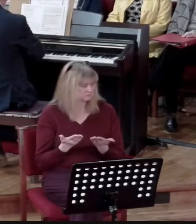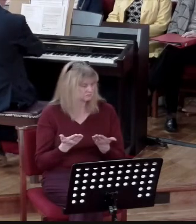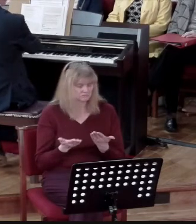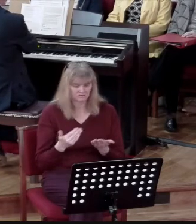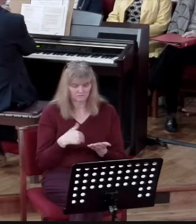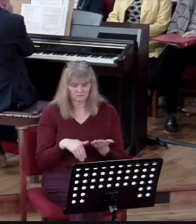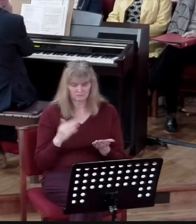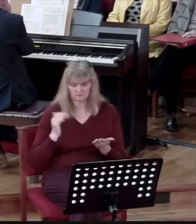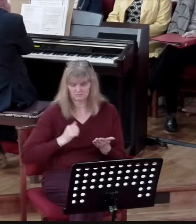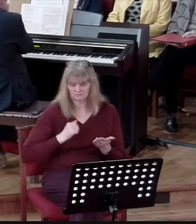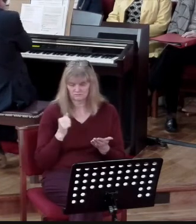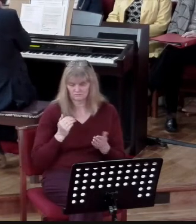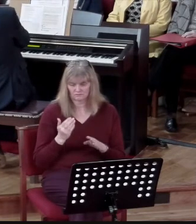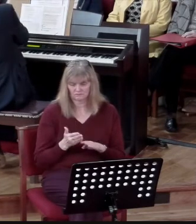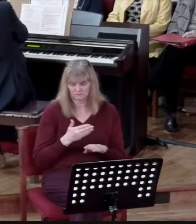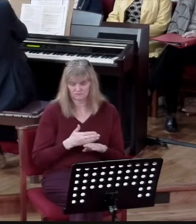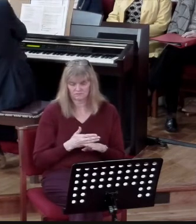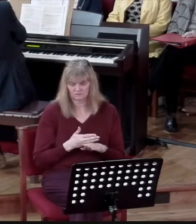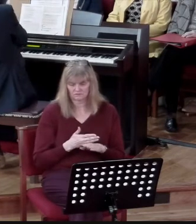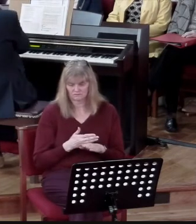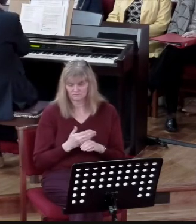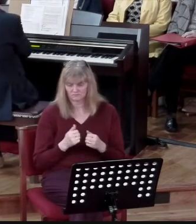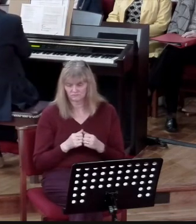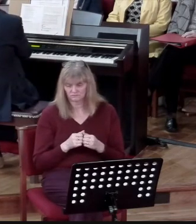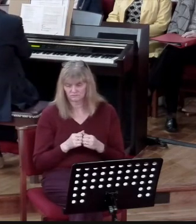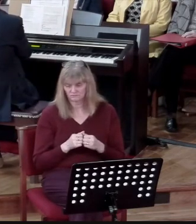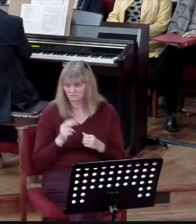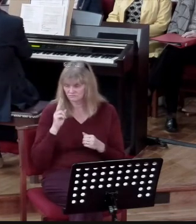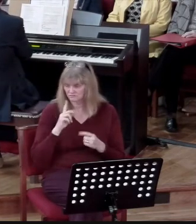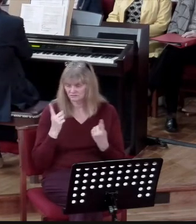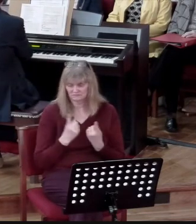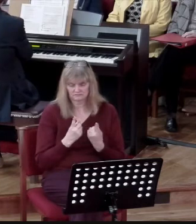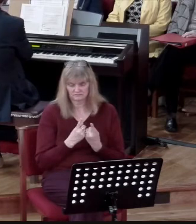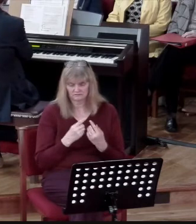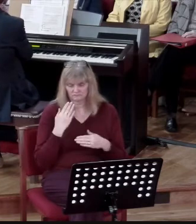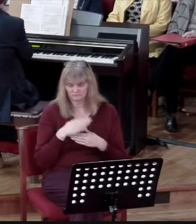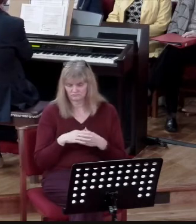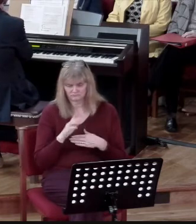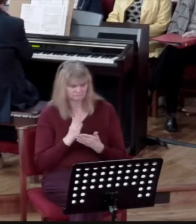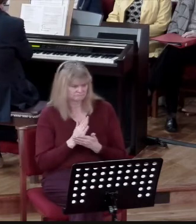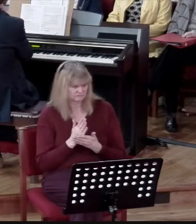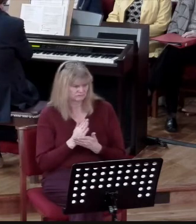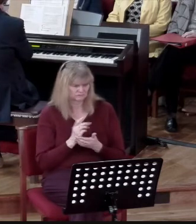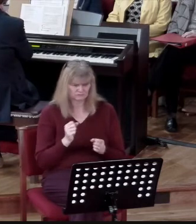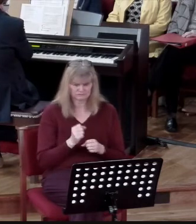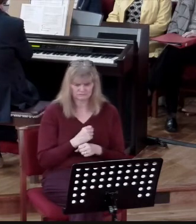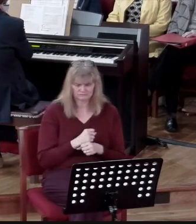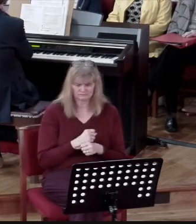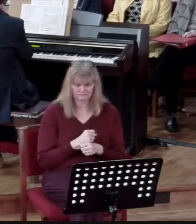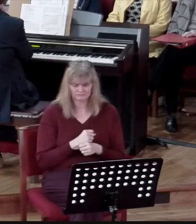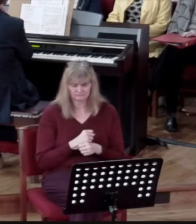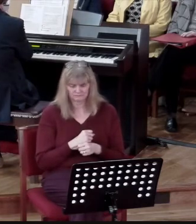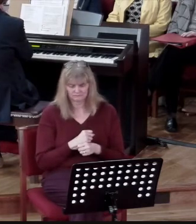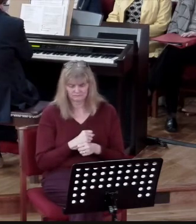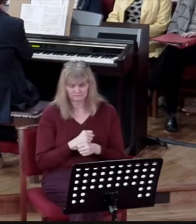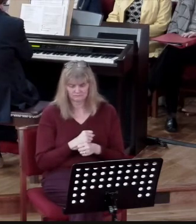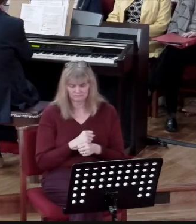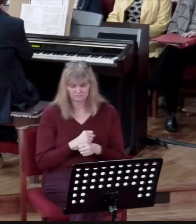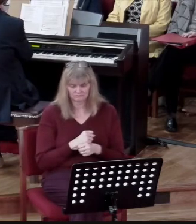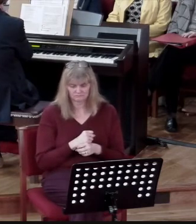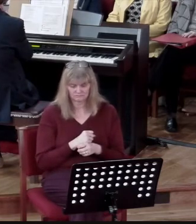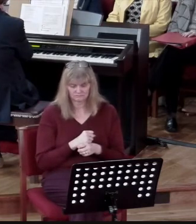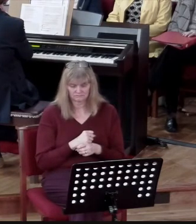the situation, the feelings, and her mother's feelings, and she's not quite sure what to do. You think, well, just